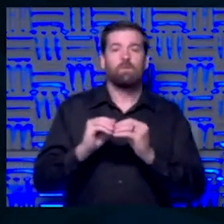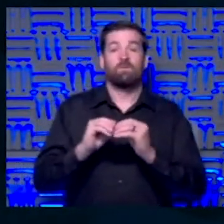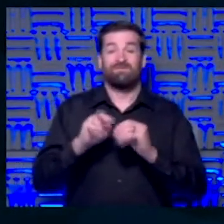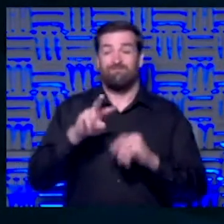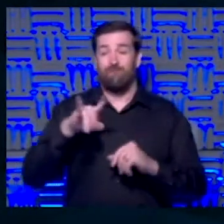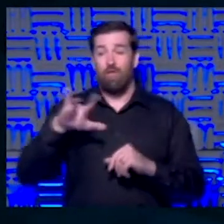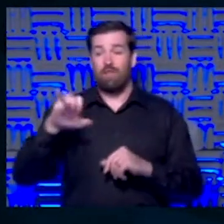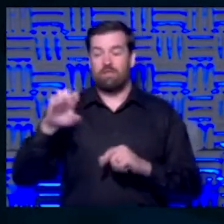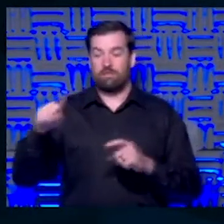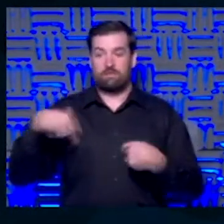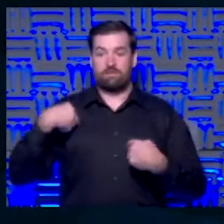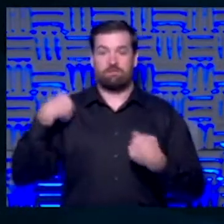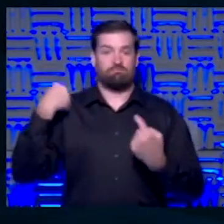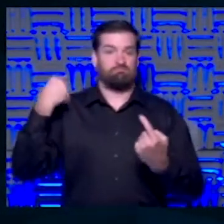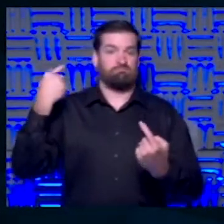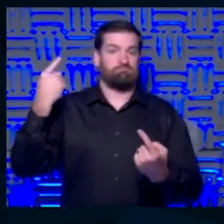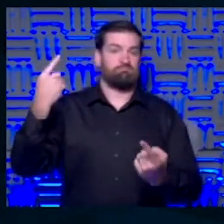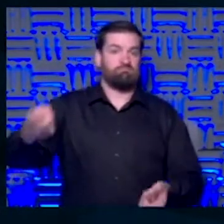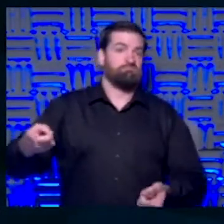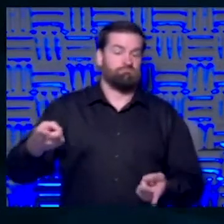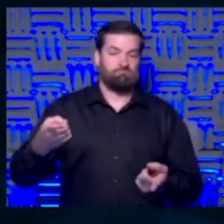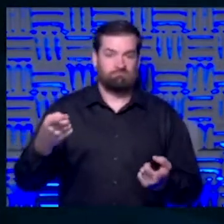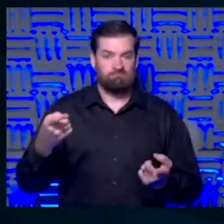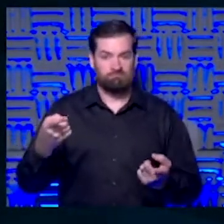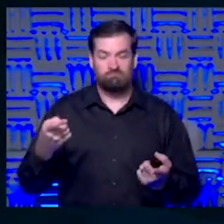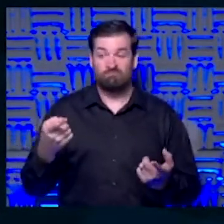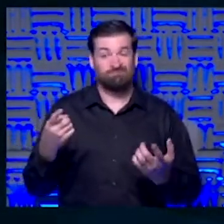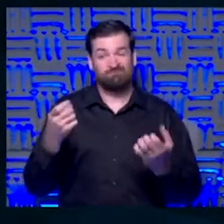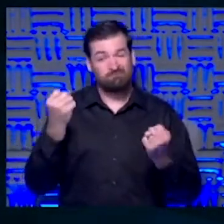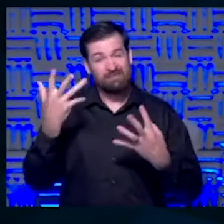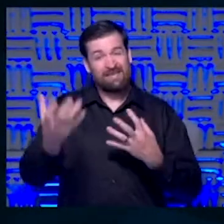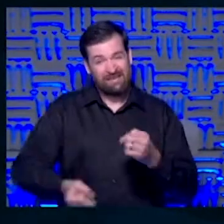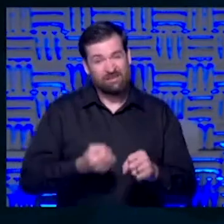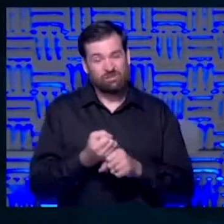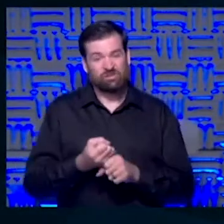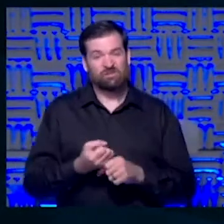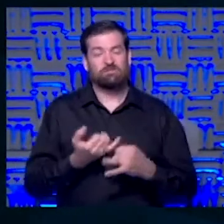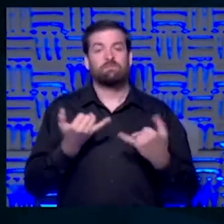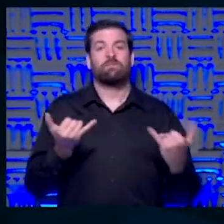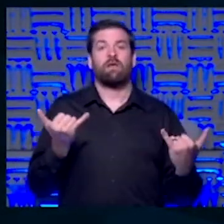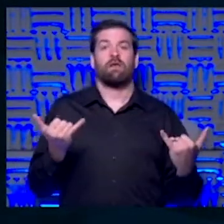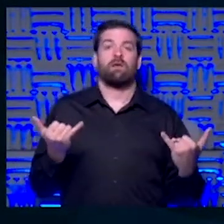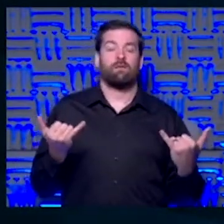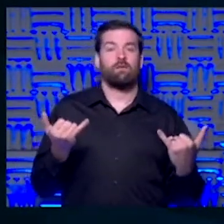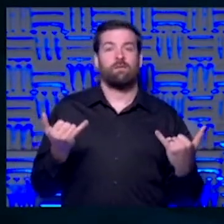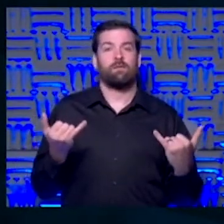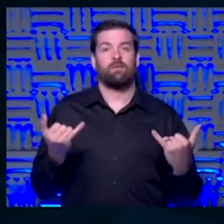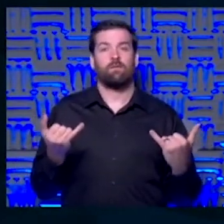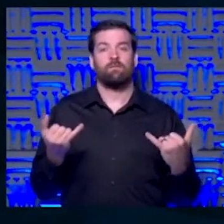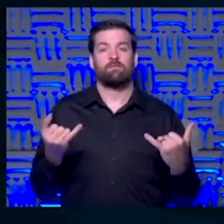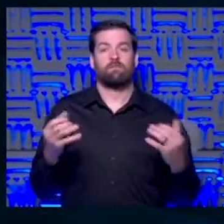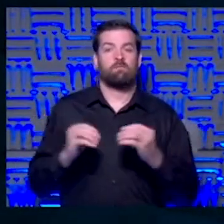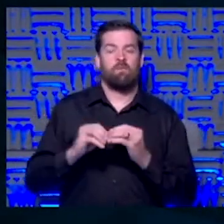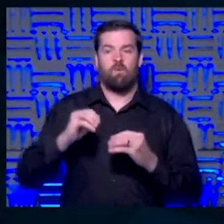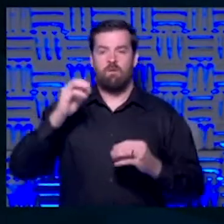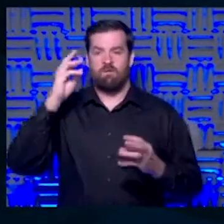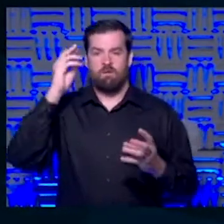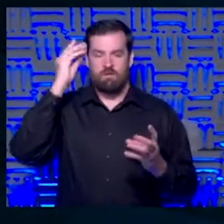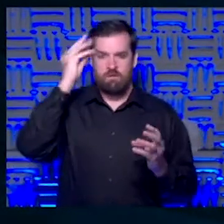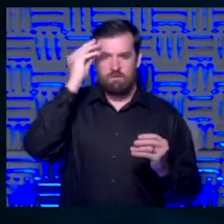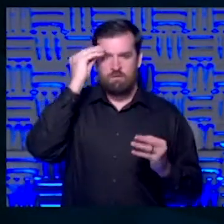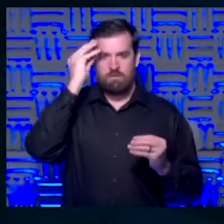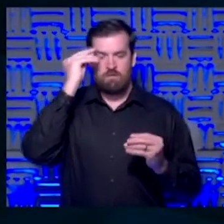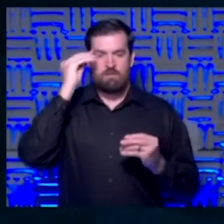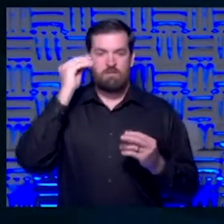that has been occurring in our communities for many years is a lot more on our minds now. It's a lot more in